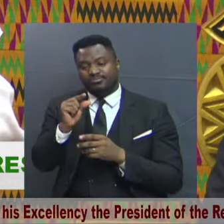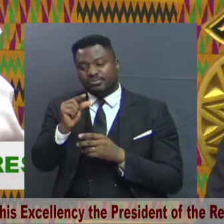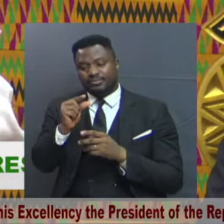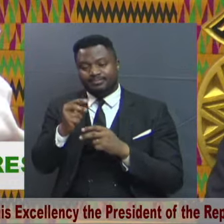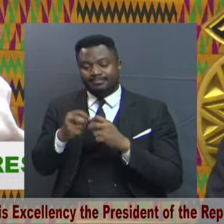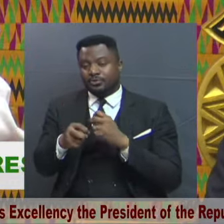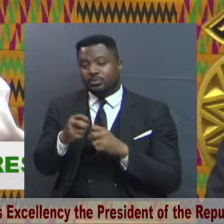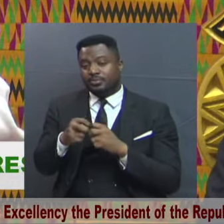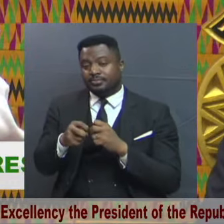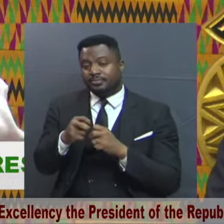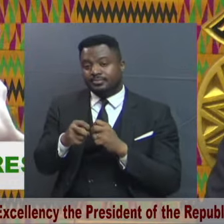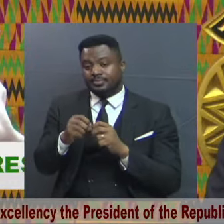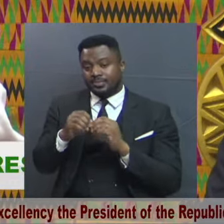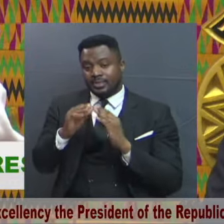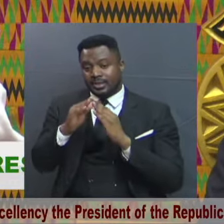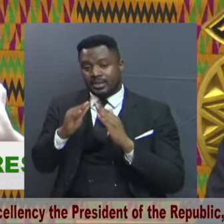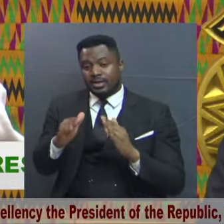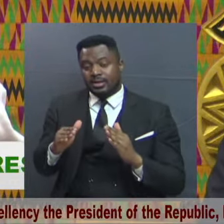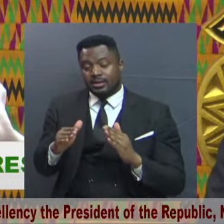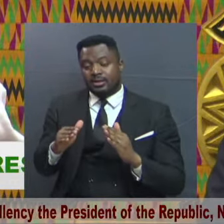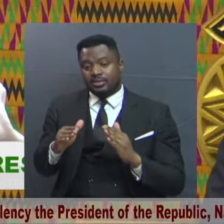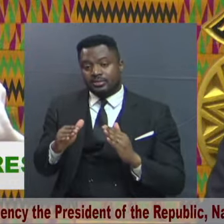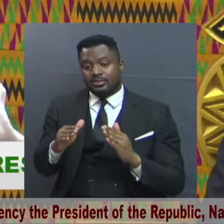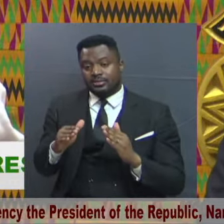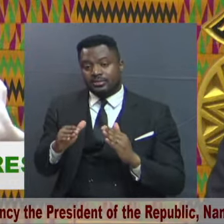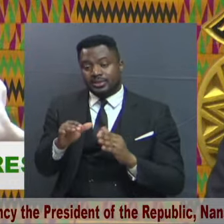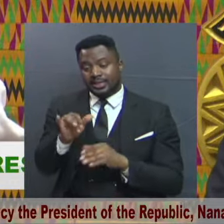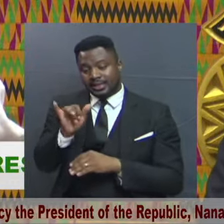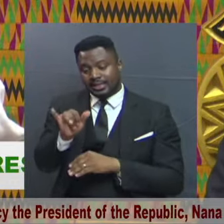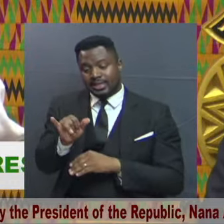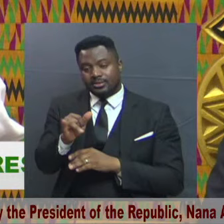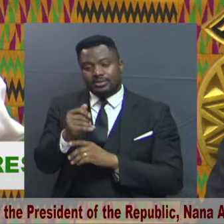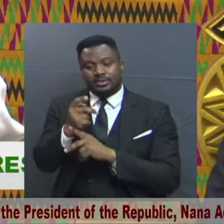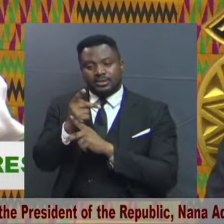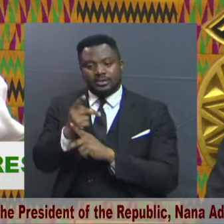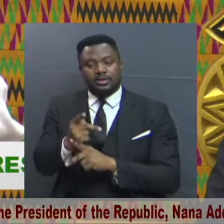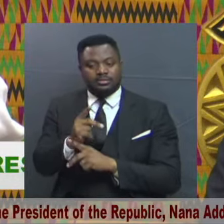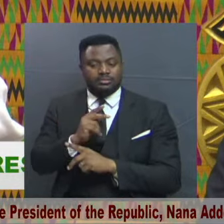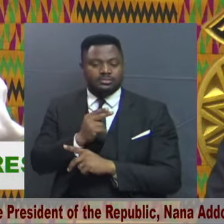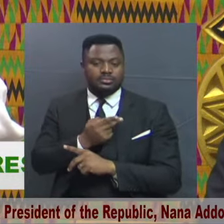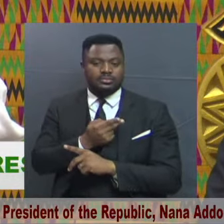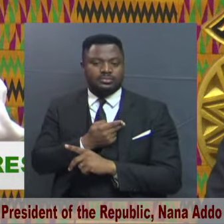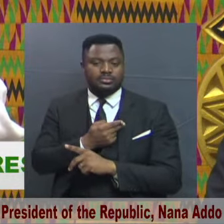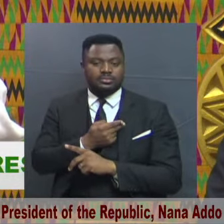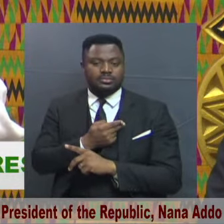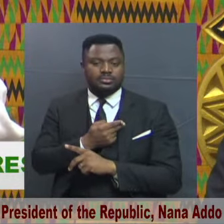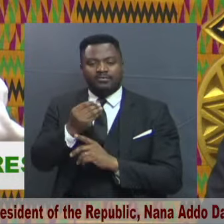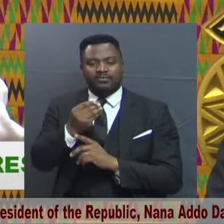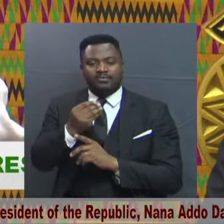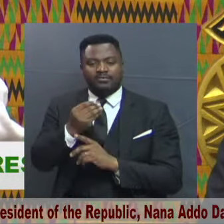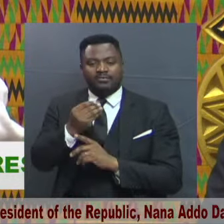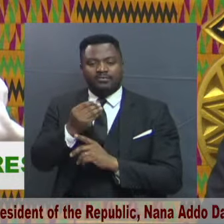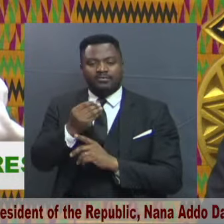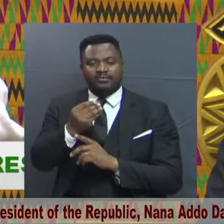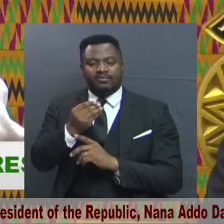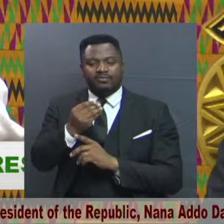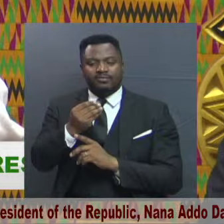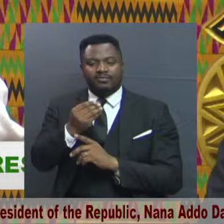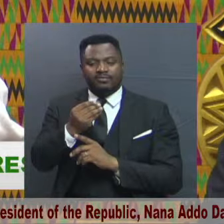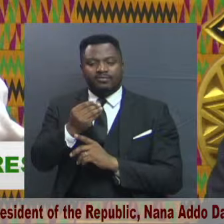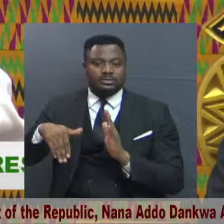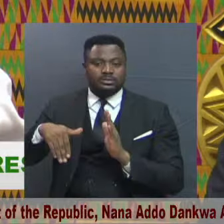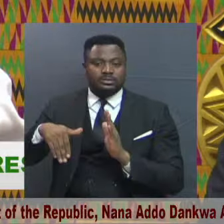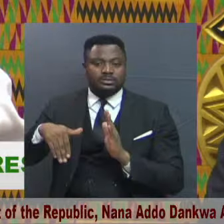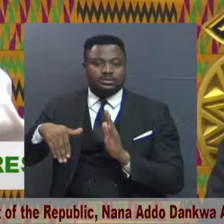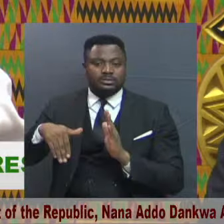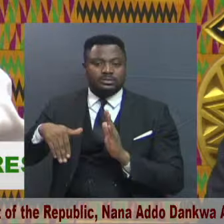constraints to the house and that kept us a few I should